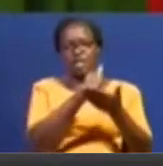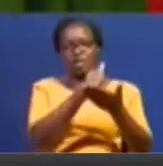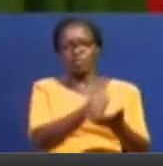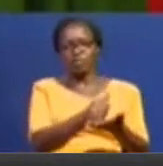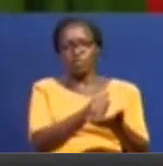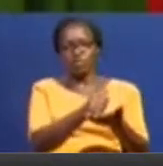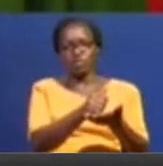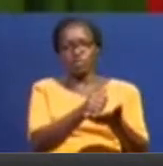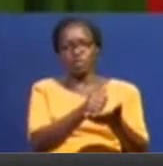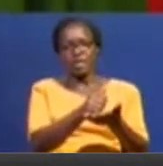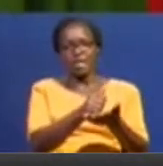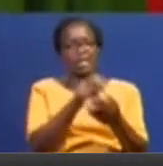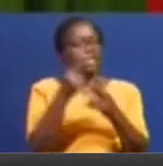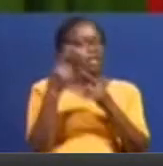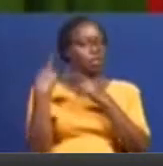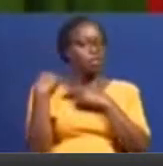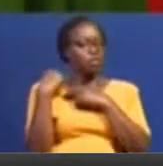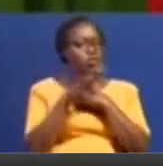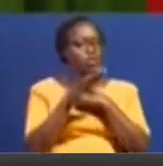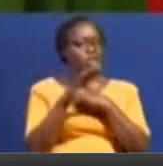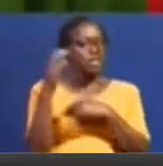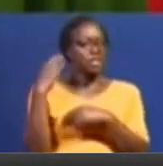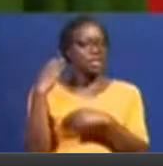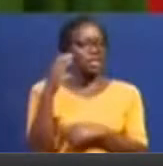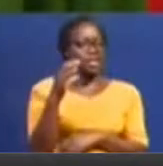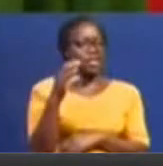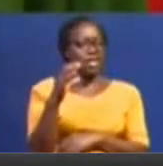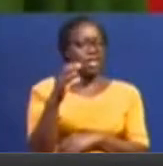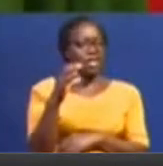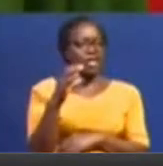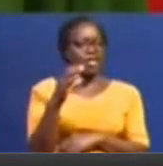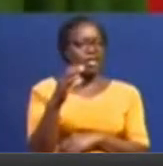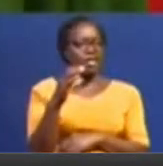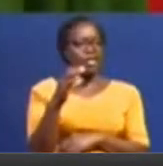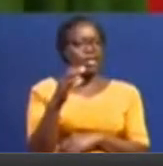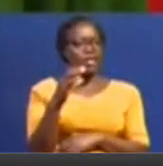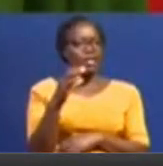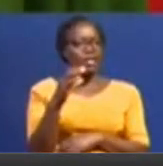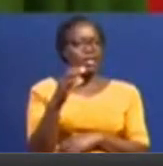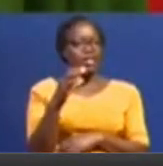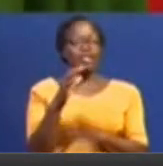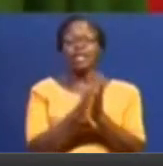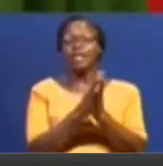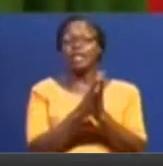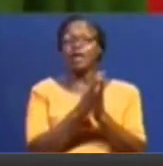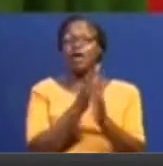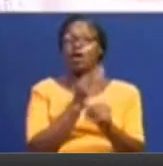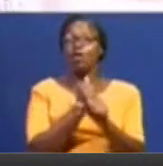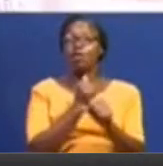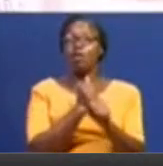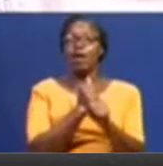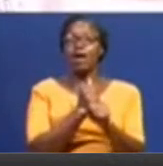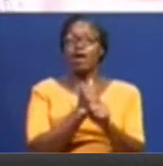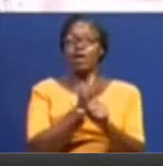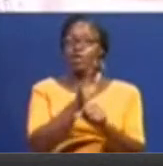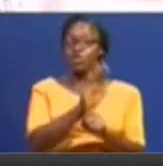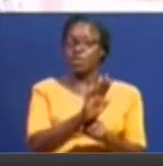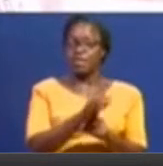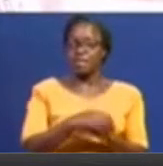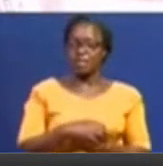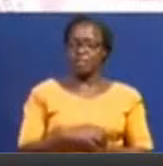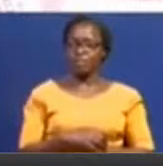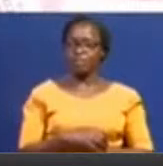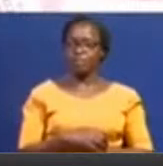you in your mandate as a chairperson, in your execution, in the execution of your mandate as a chairperson of the